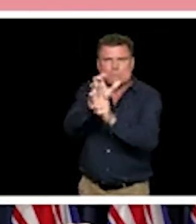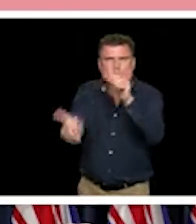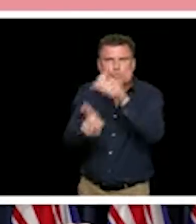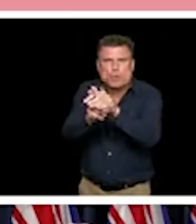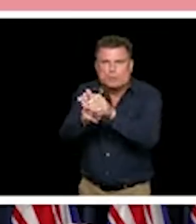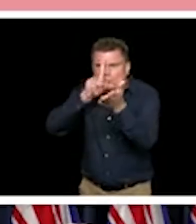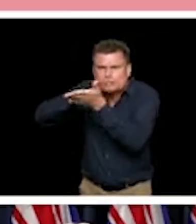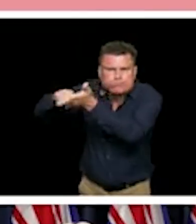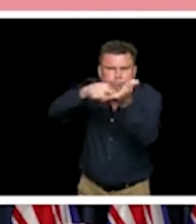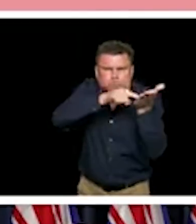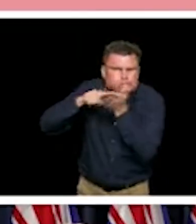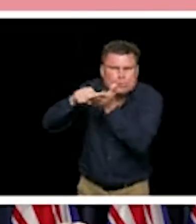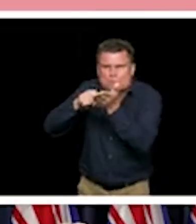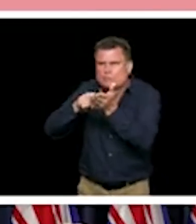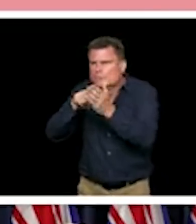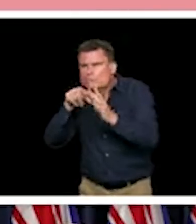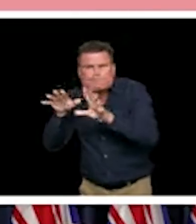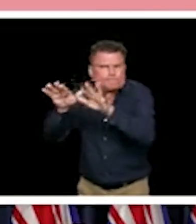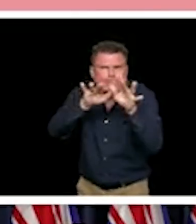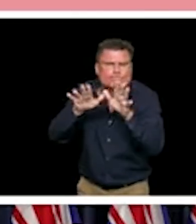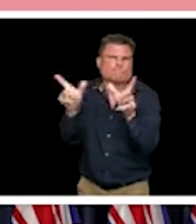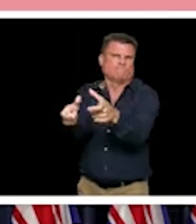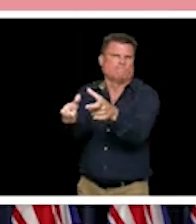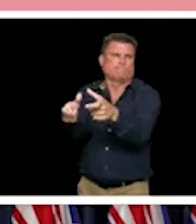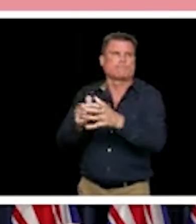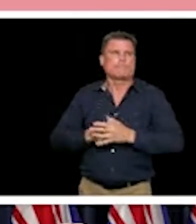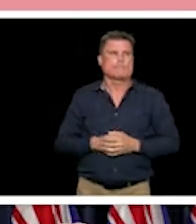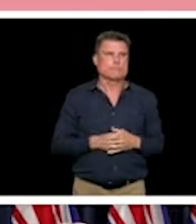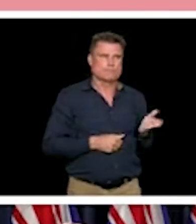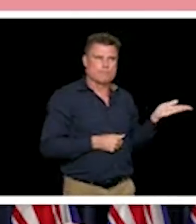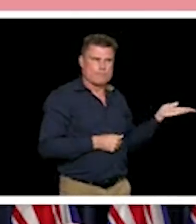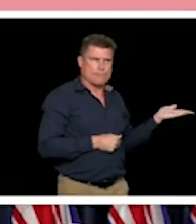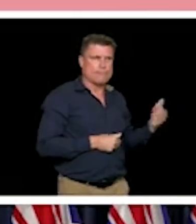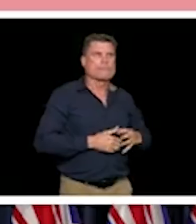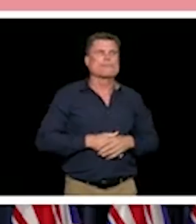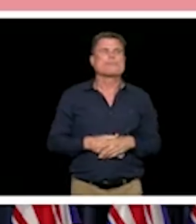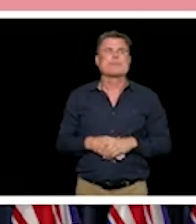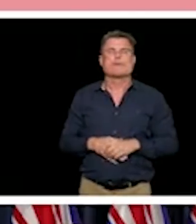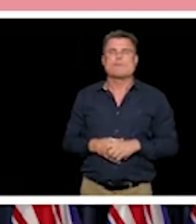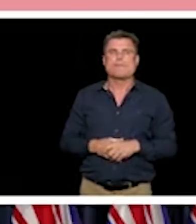of these need to work together to keep us on a flat, steady line for the next few months.